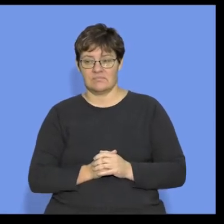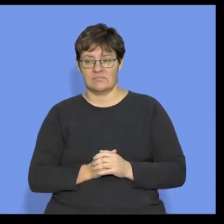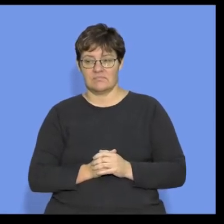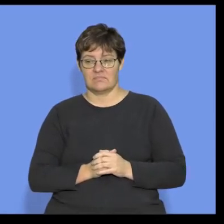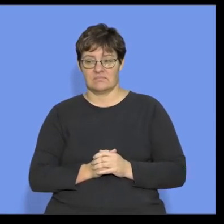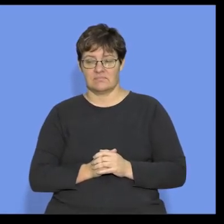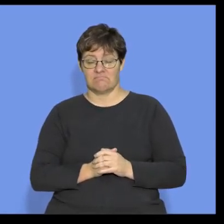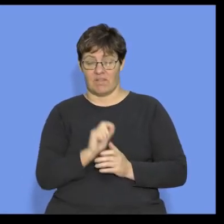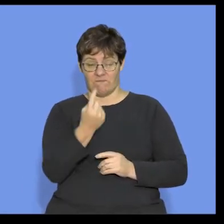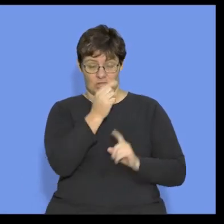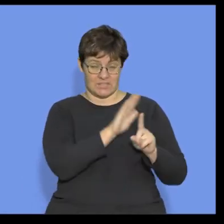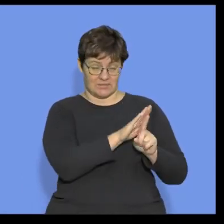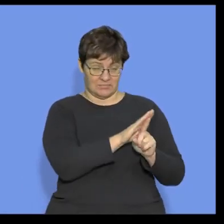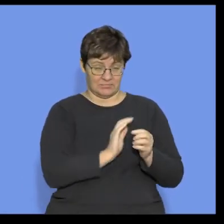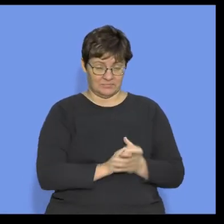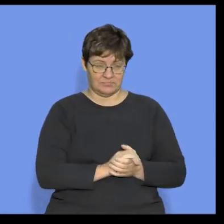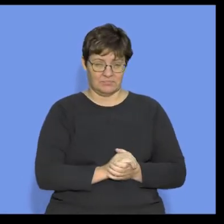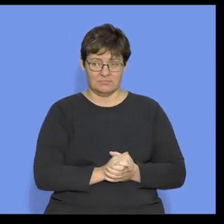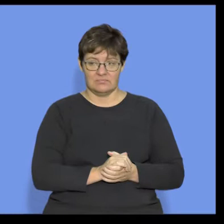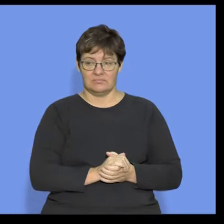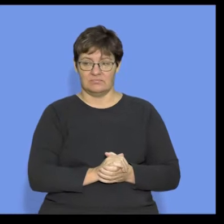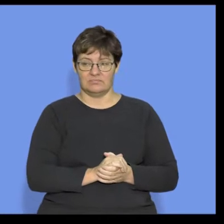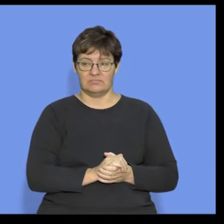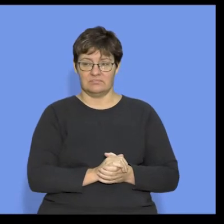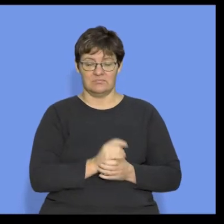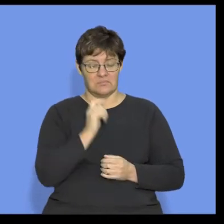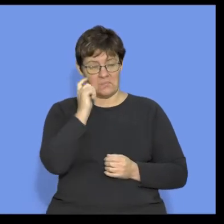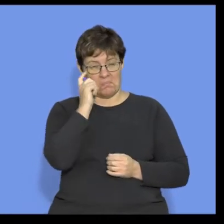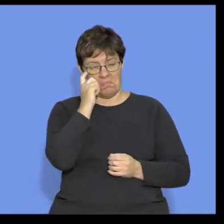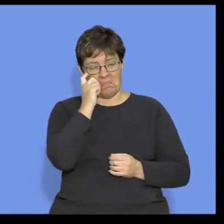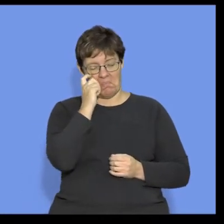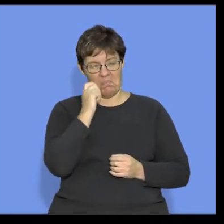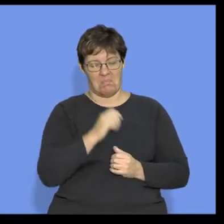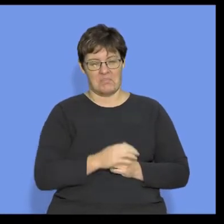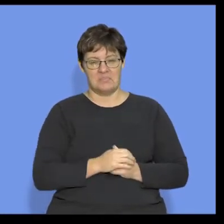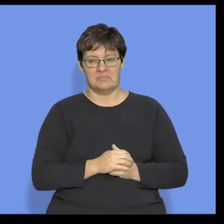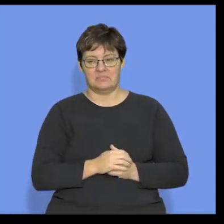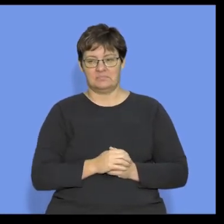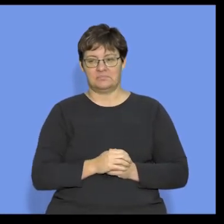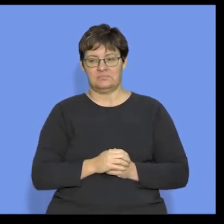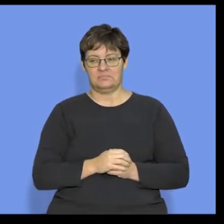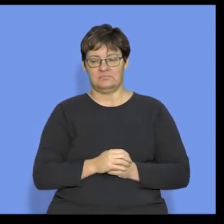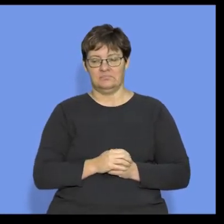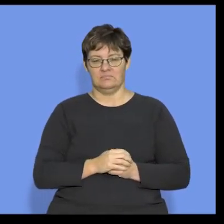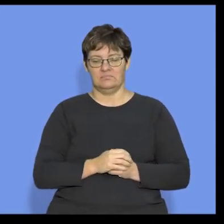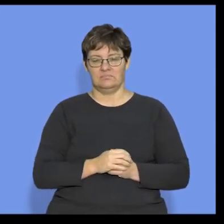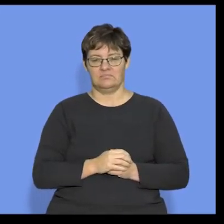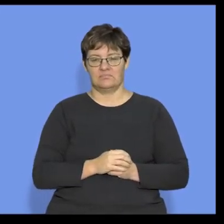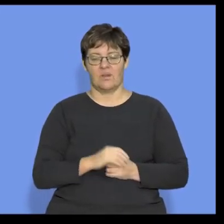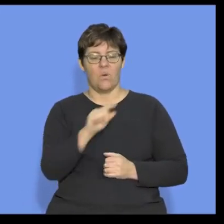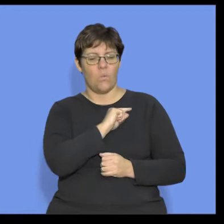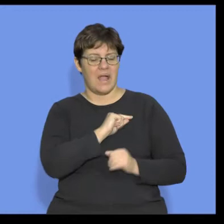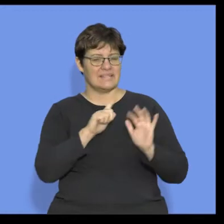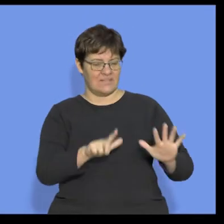that. That's the first. Because the probability of getting red is 3 out of 10, of getting blue, 7 out